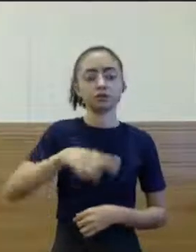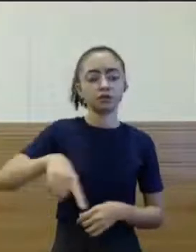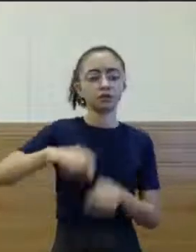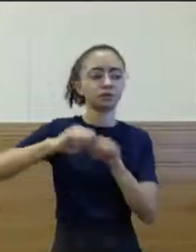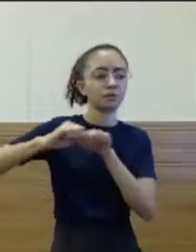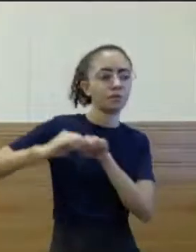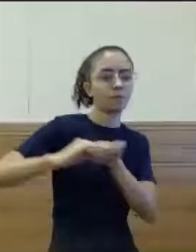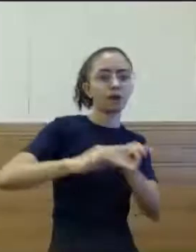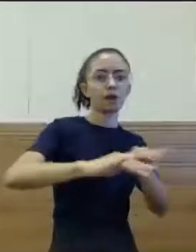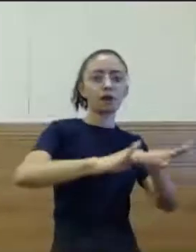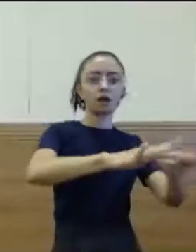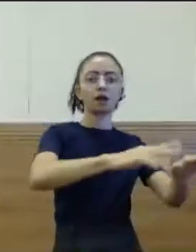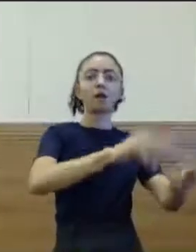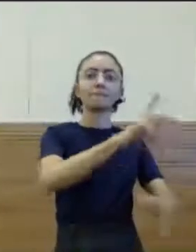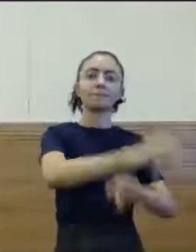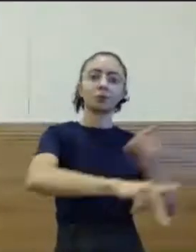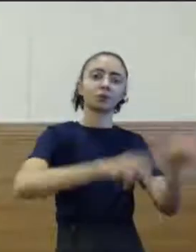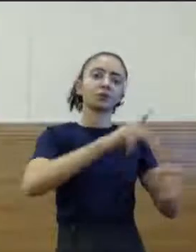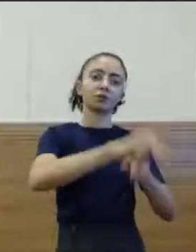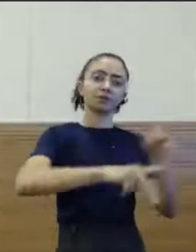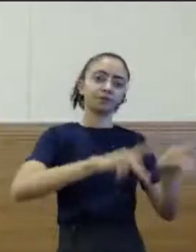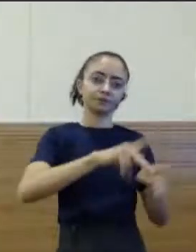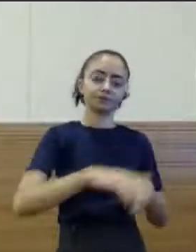this is to be replicated with the population in general.